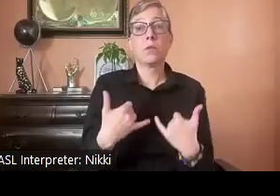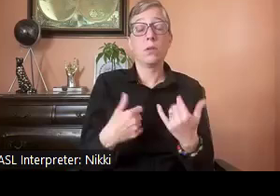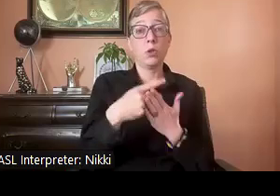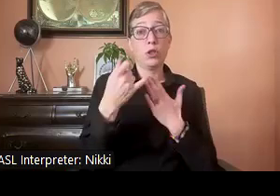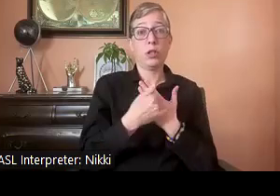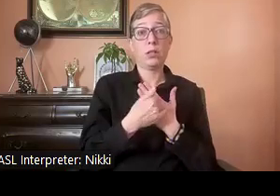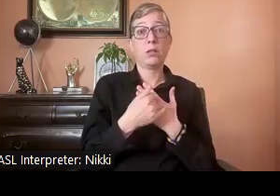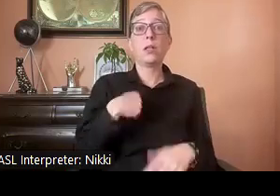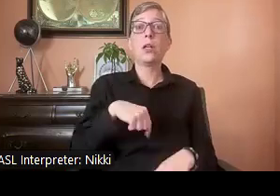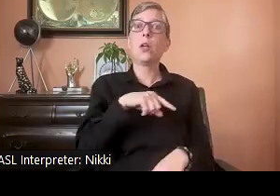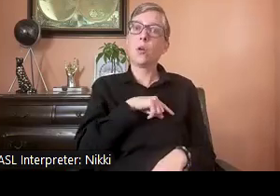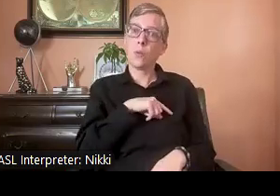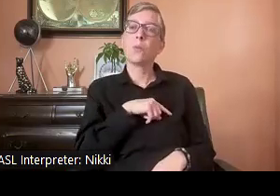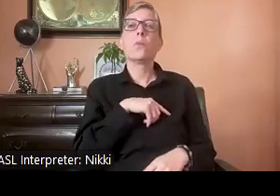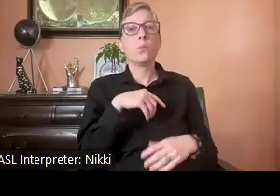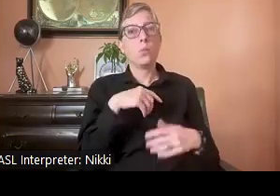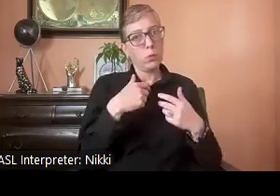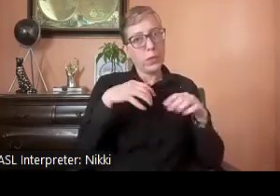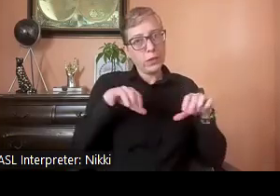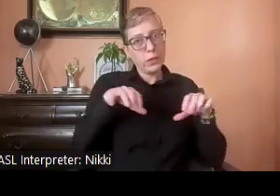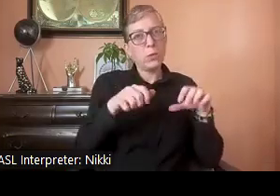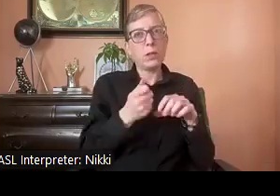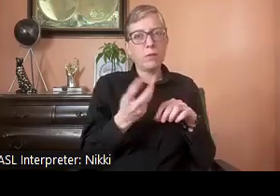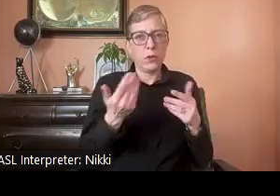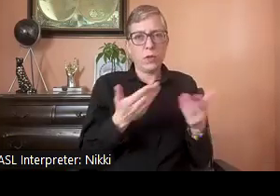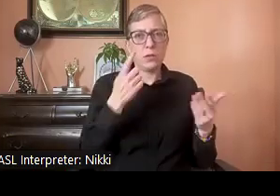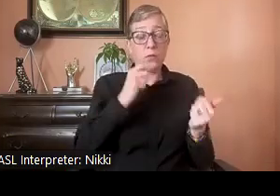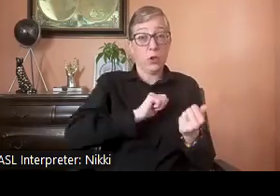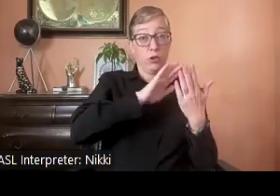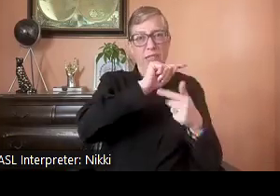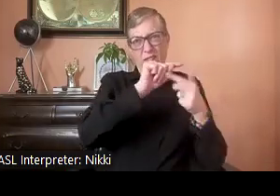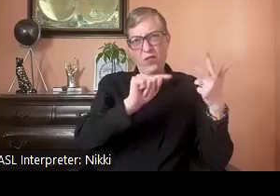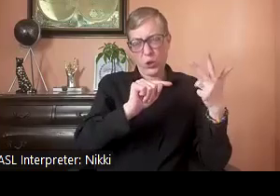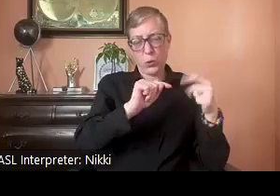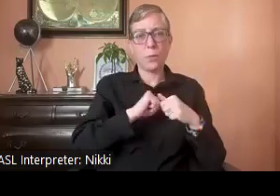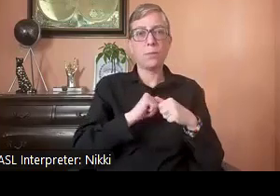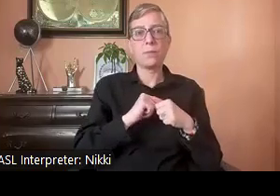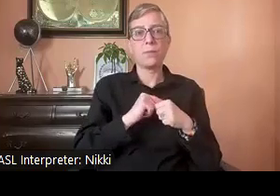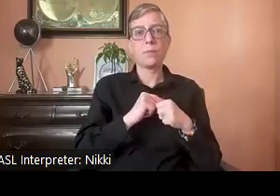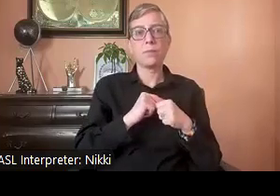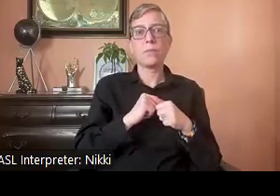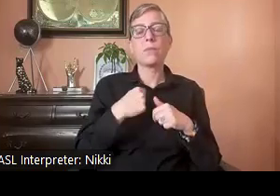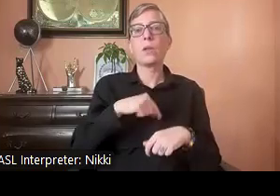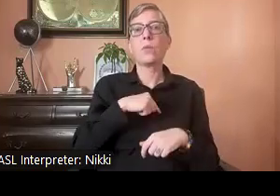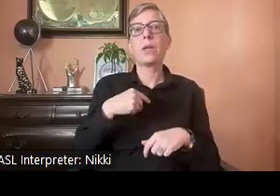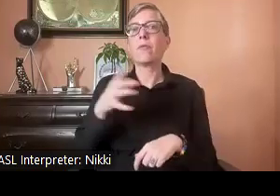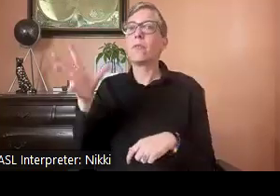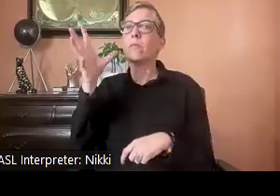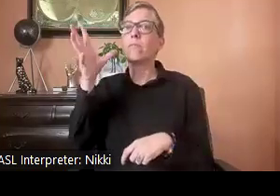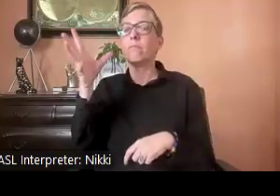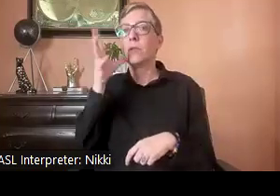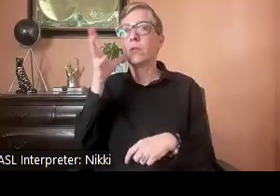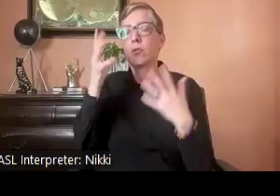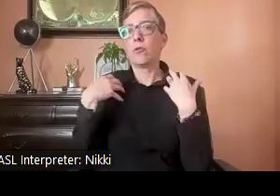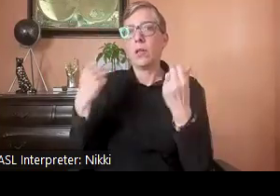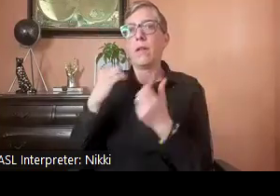doing some things to address few of these. We have a maternal health intervention program that we're doing where we're training